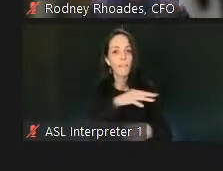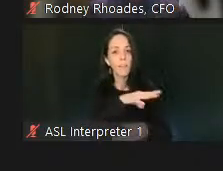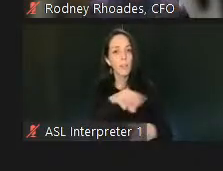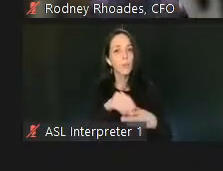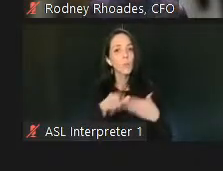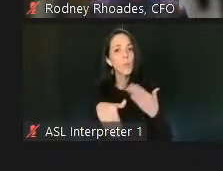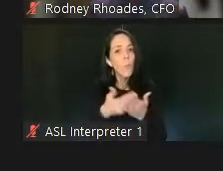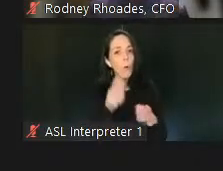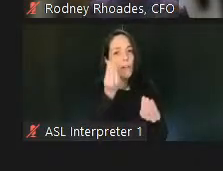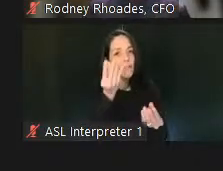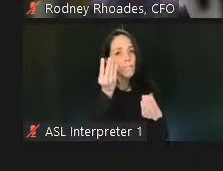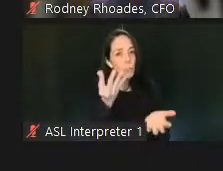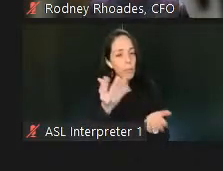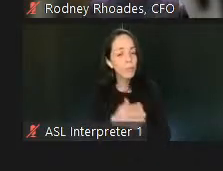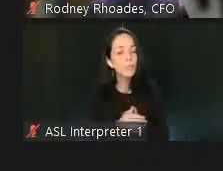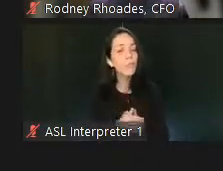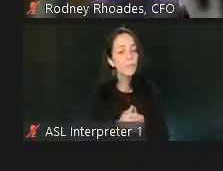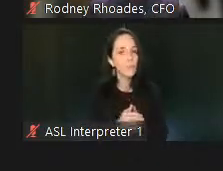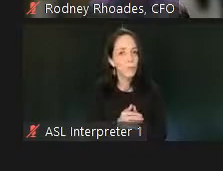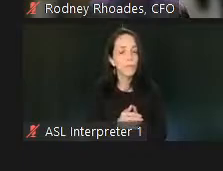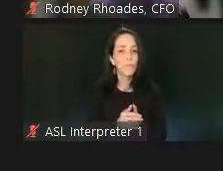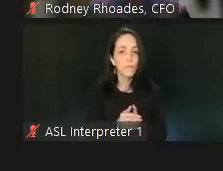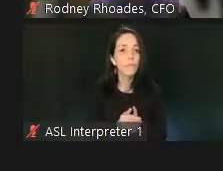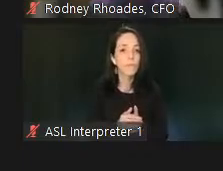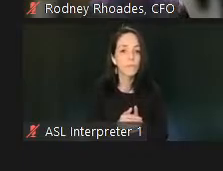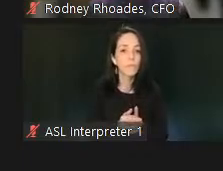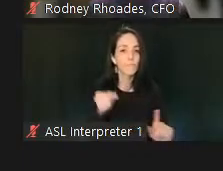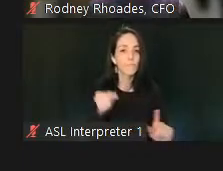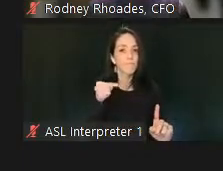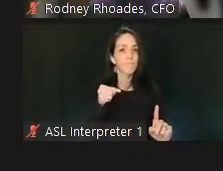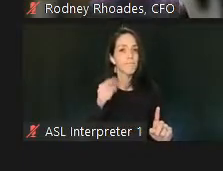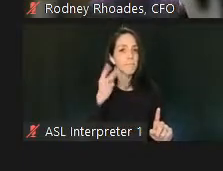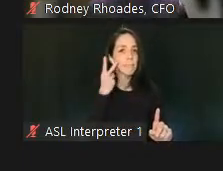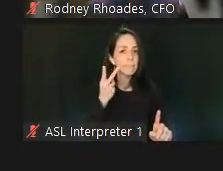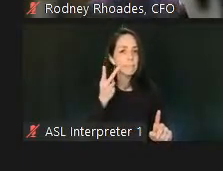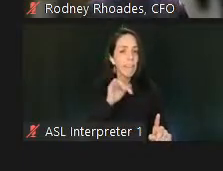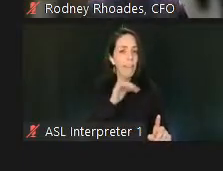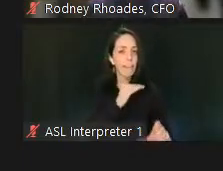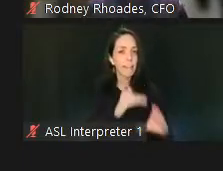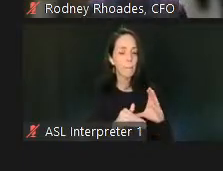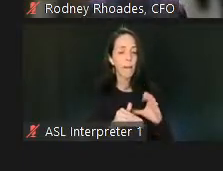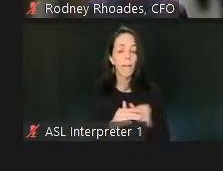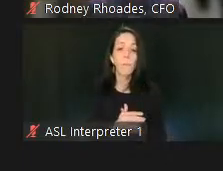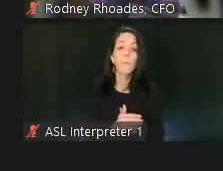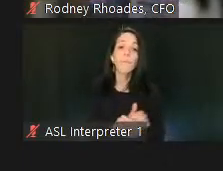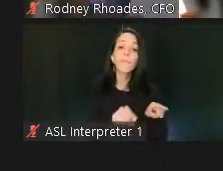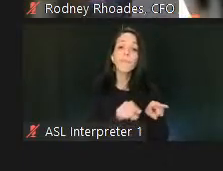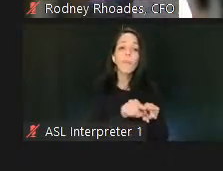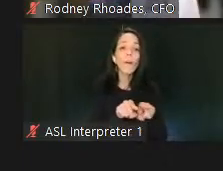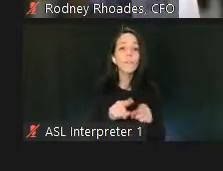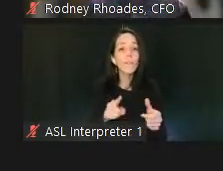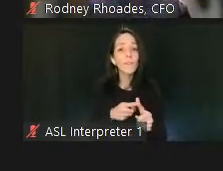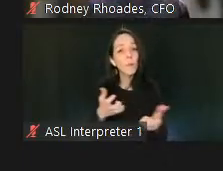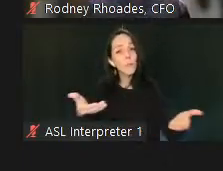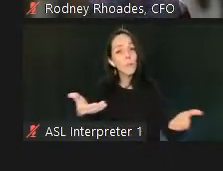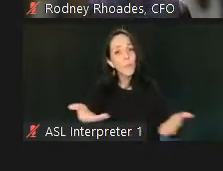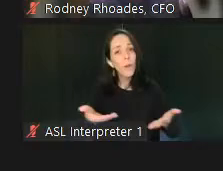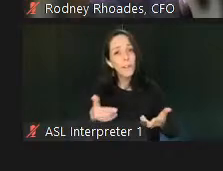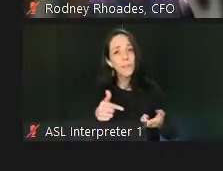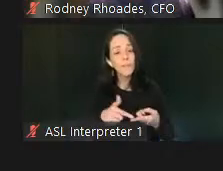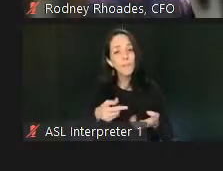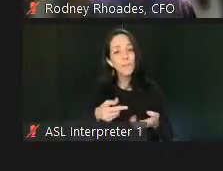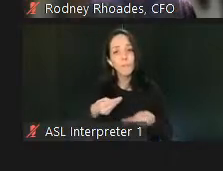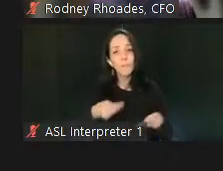documents. So just orienting you there. And I just want to say welcome to the Budget Committee,